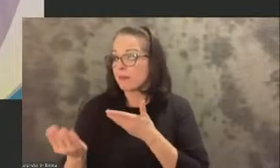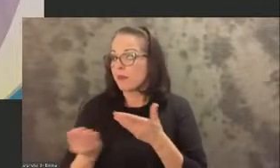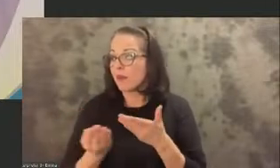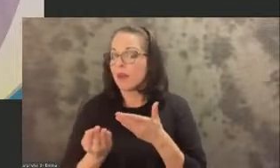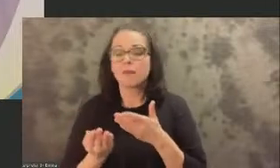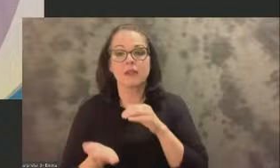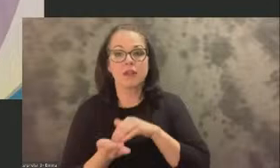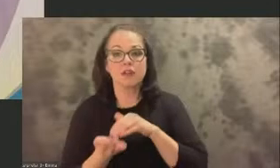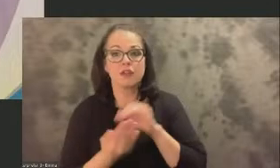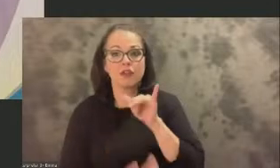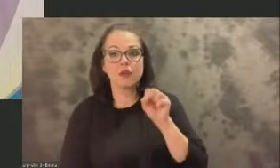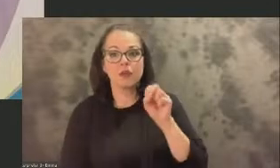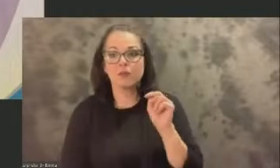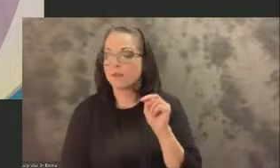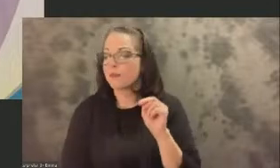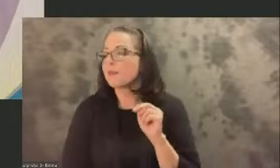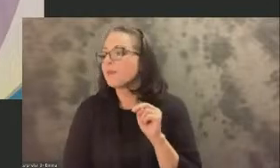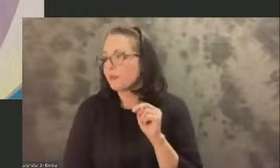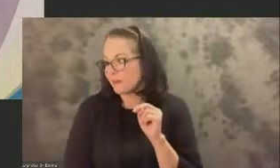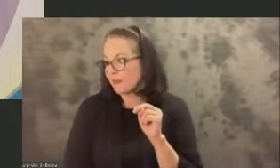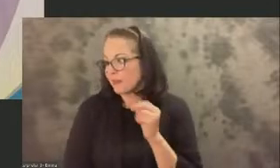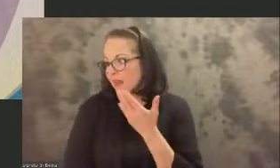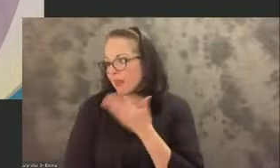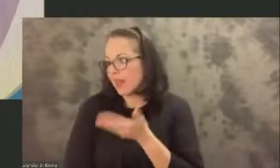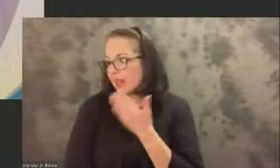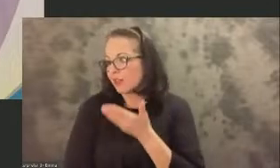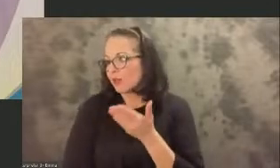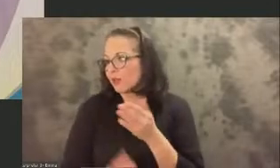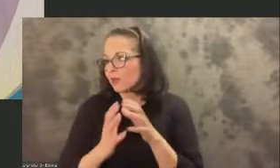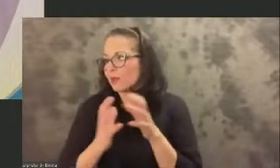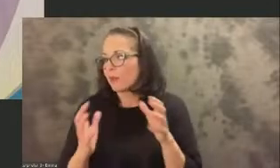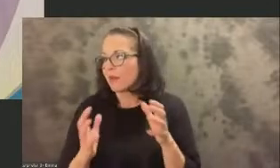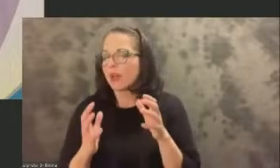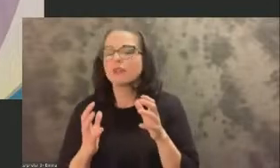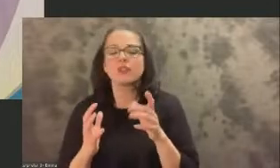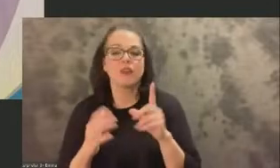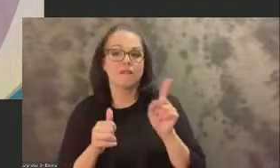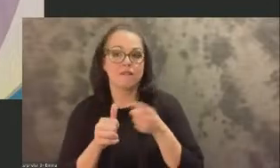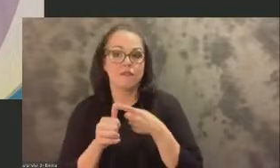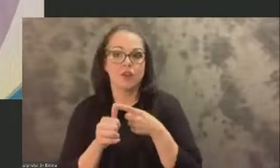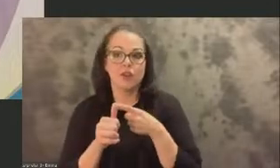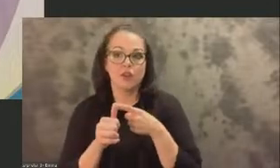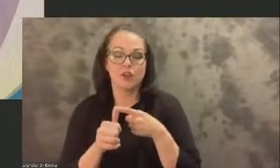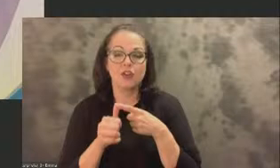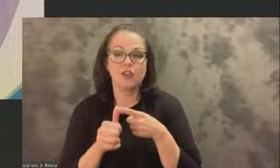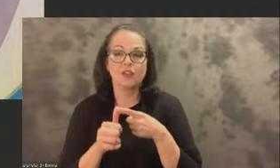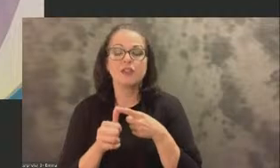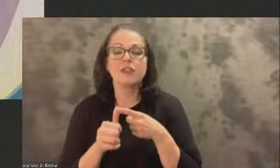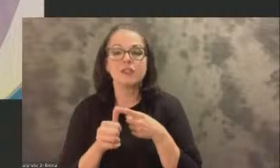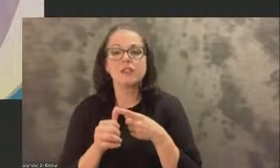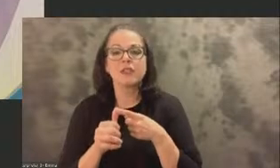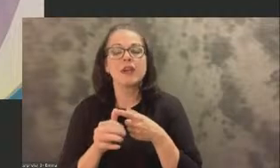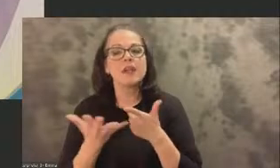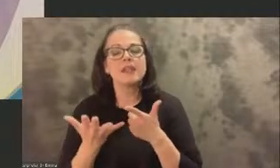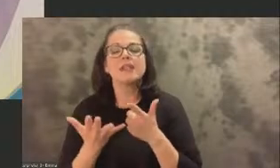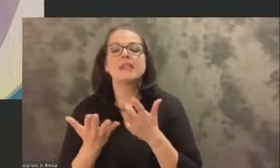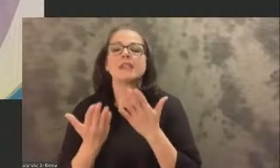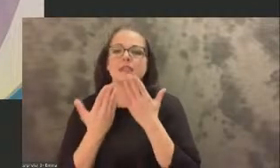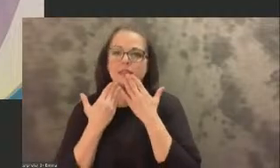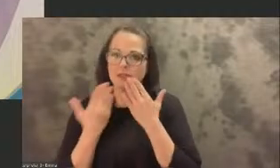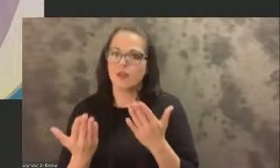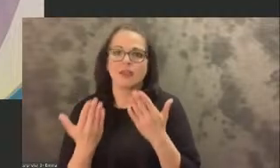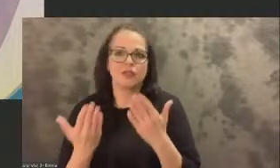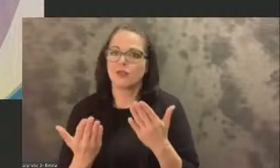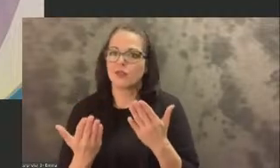away. Thank you. Thank you so much. I want to first express my deep gratitude again